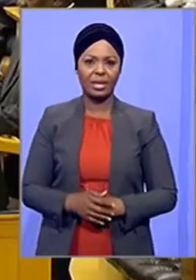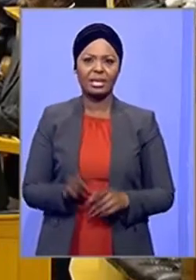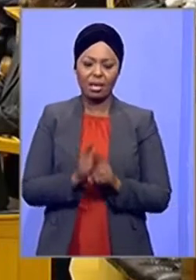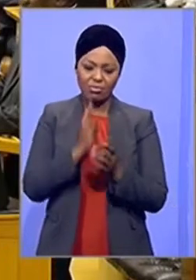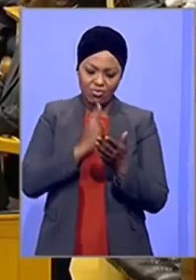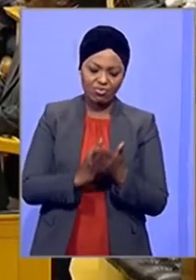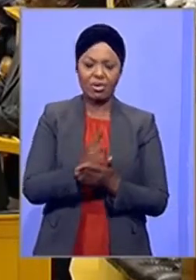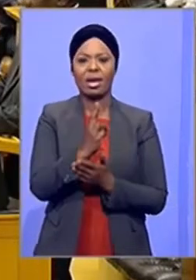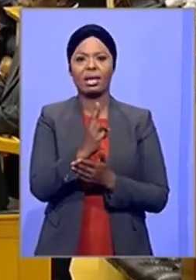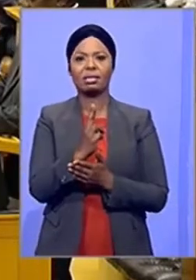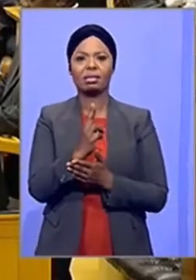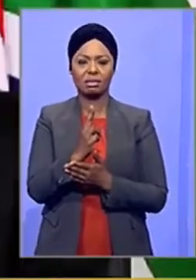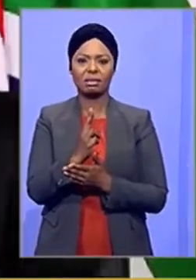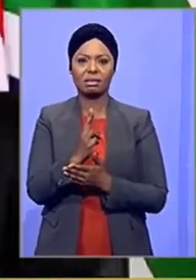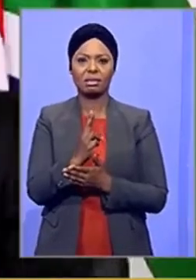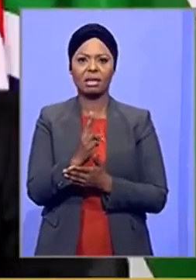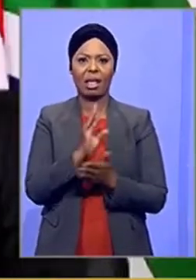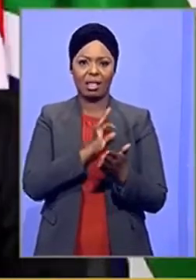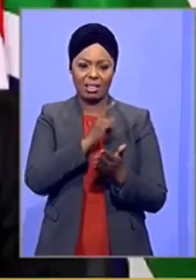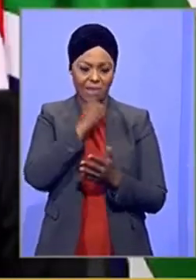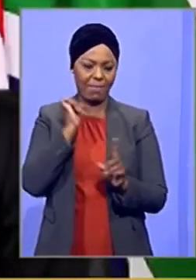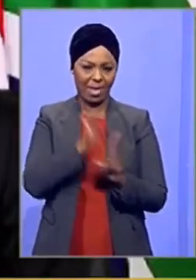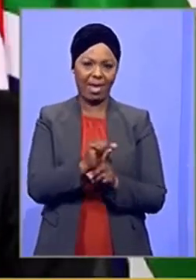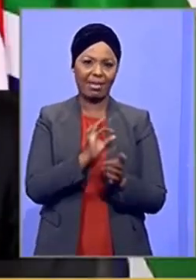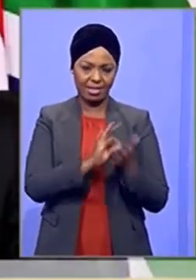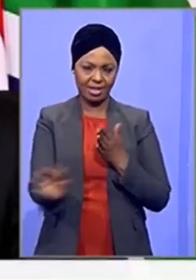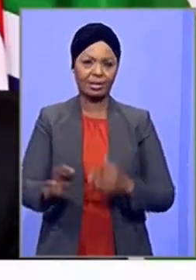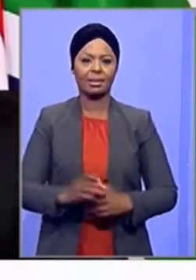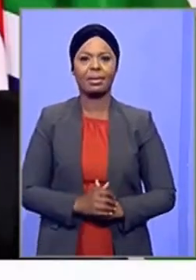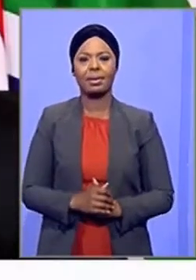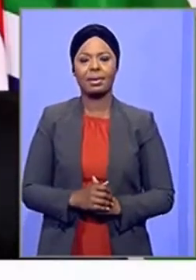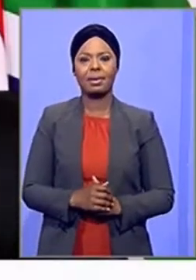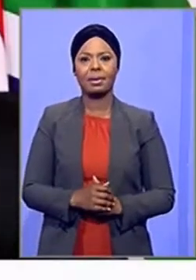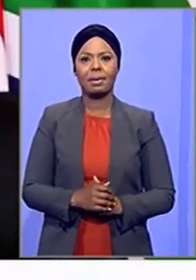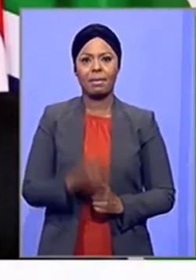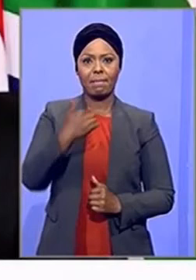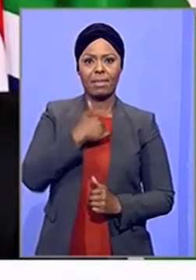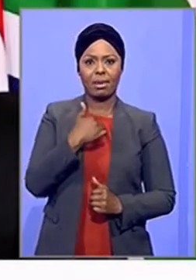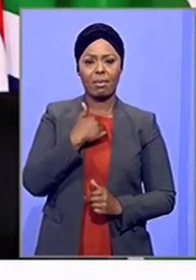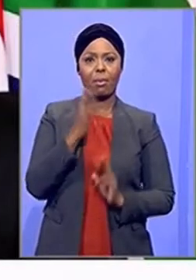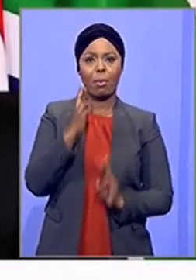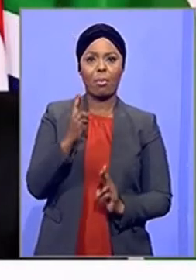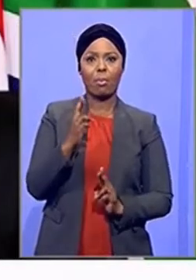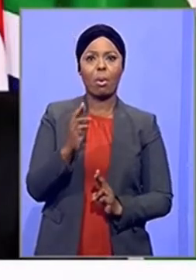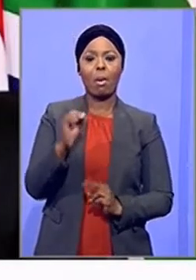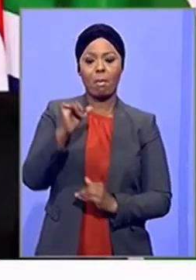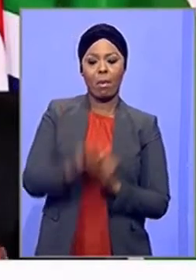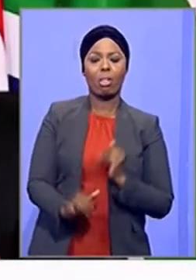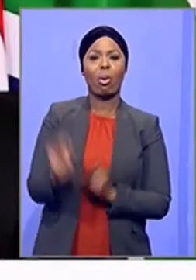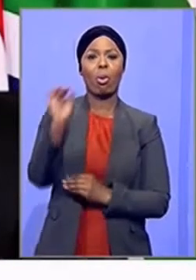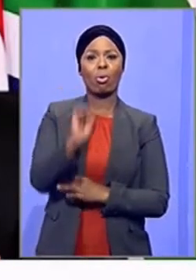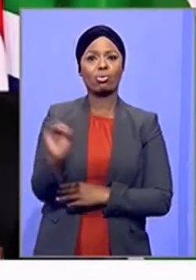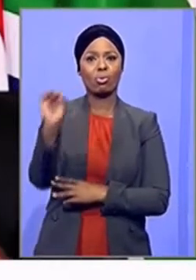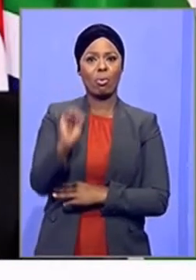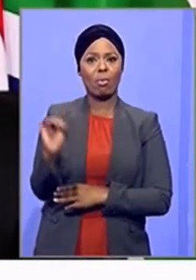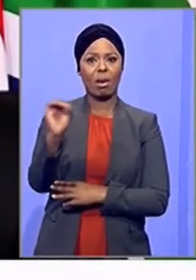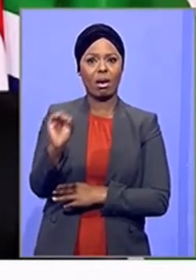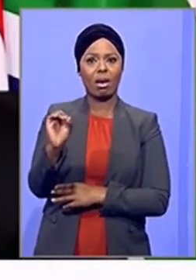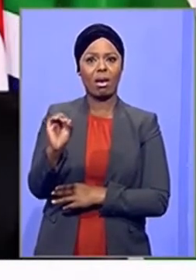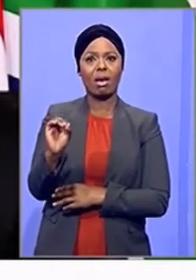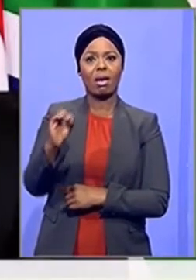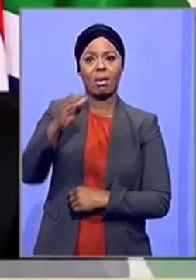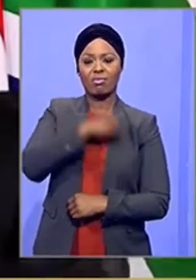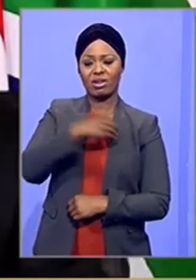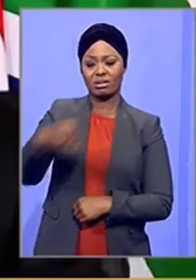hlatswa leina. I'm hoping that come October, the president will come to the